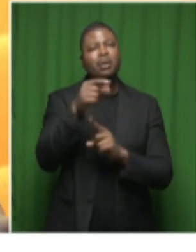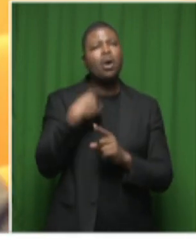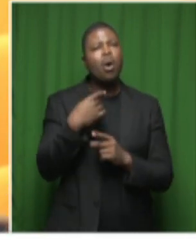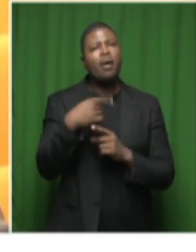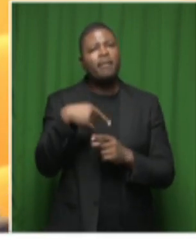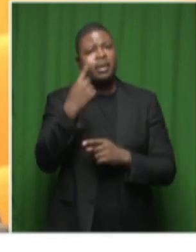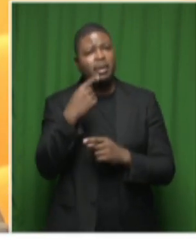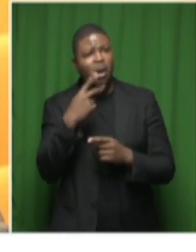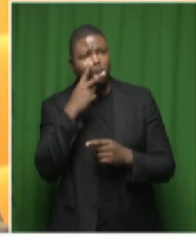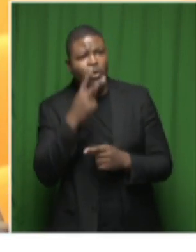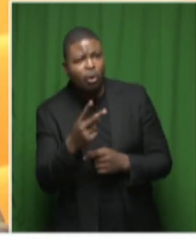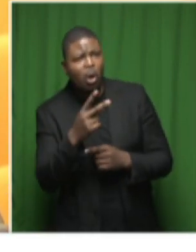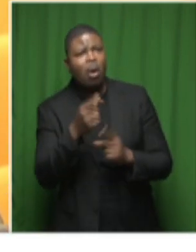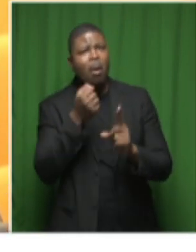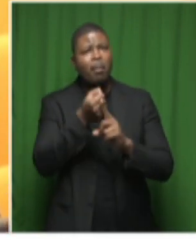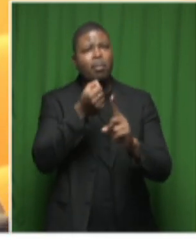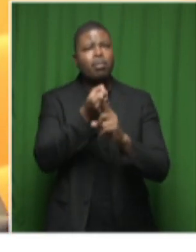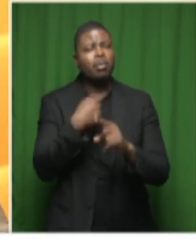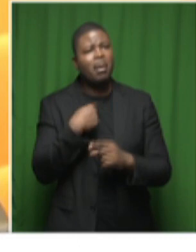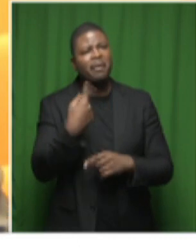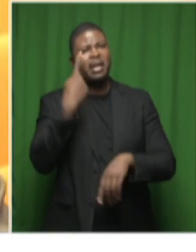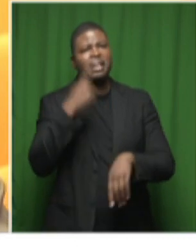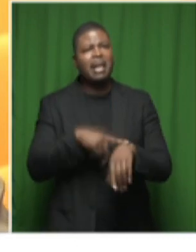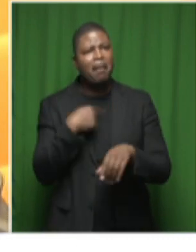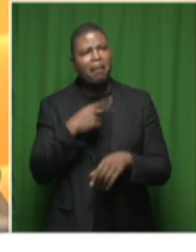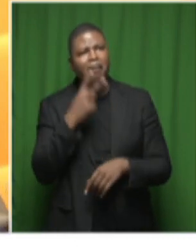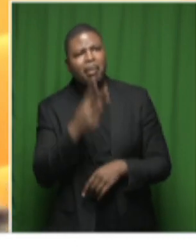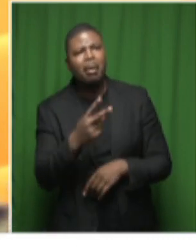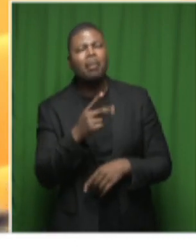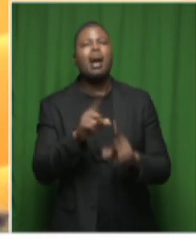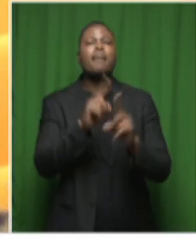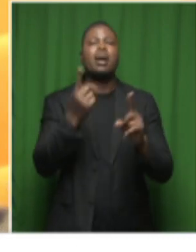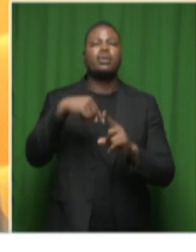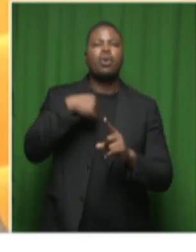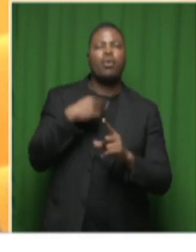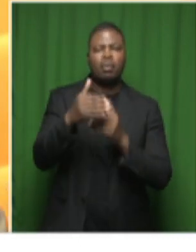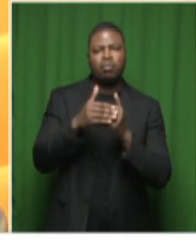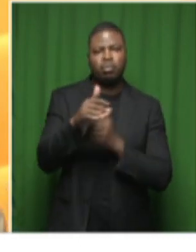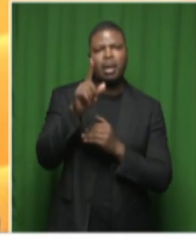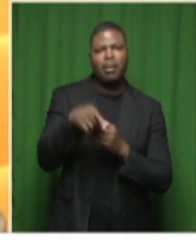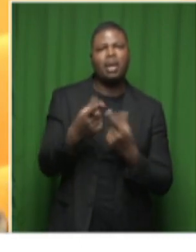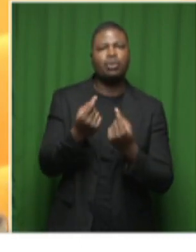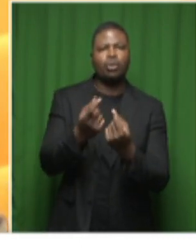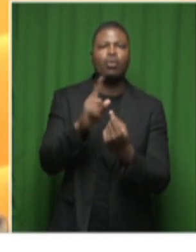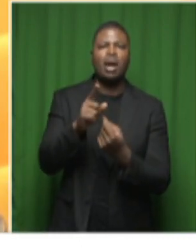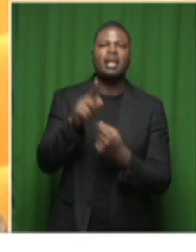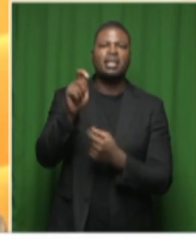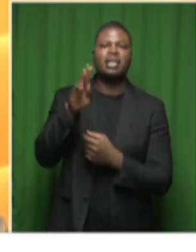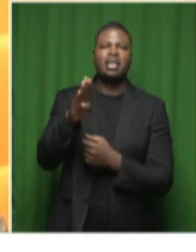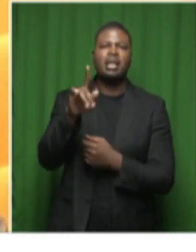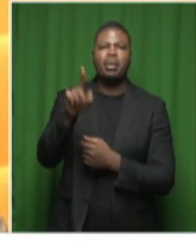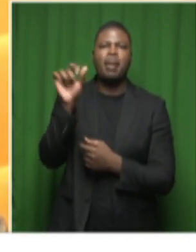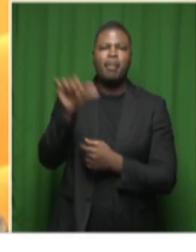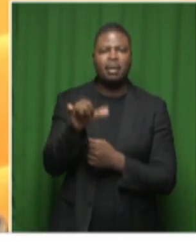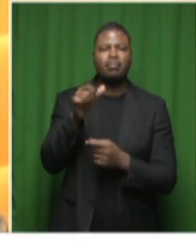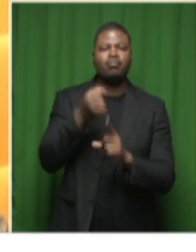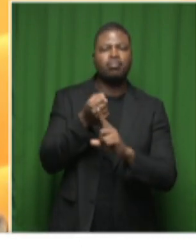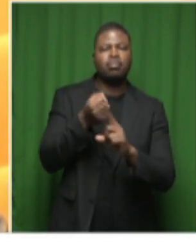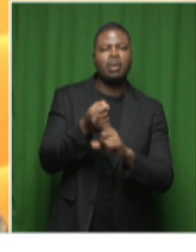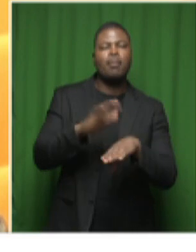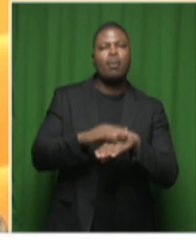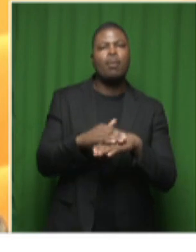about, because I've never seen that at a TB meeting. And that's what we need to get TB back on track. So like you